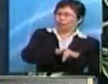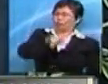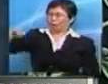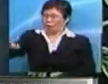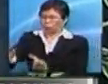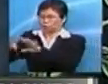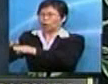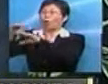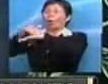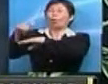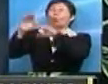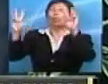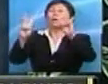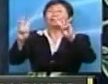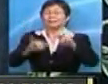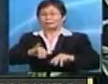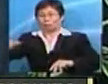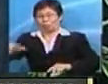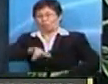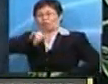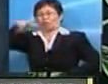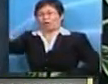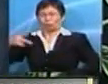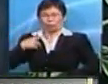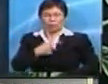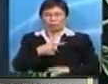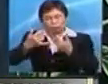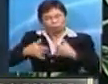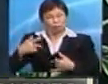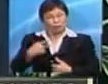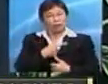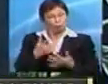on Wednesday. I think it looks as though we're going to continue.